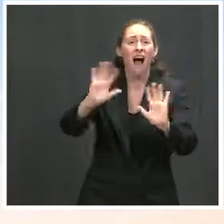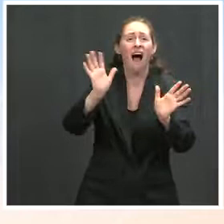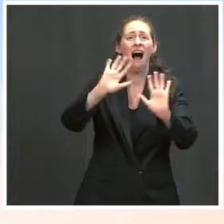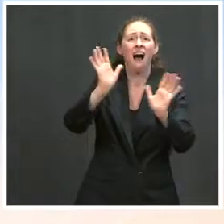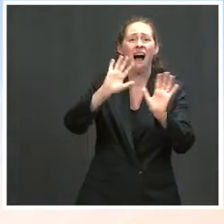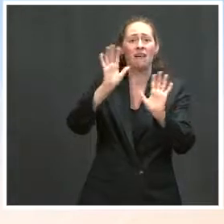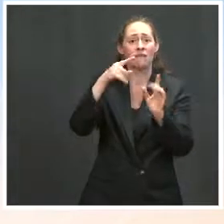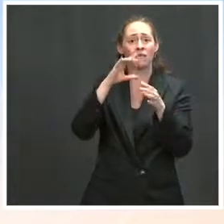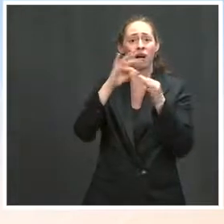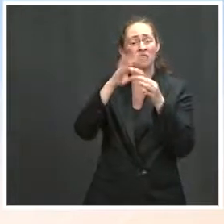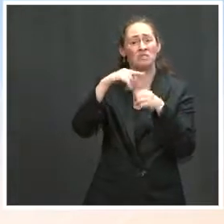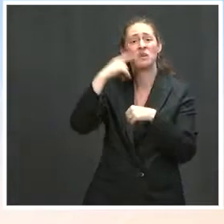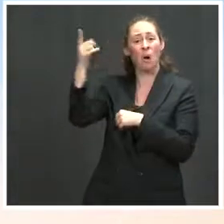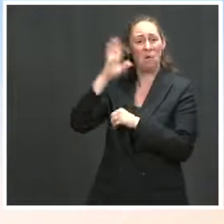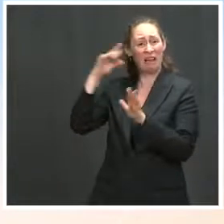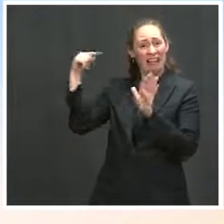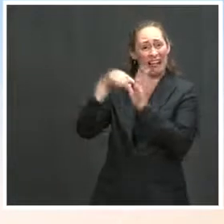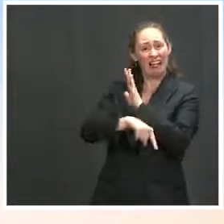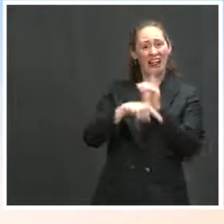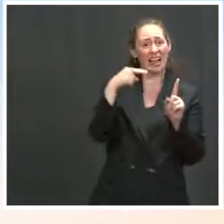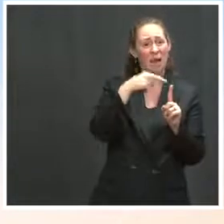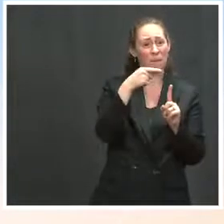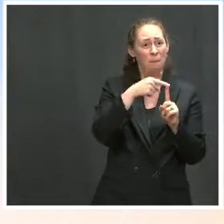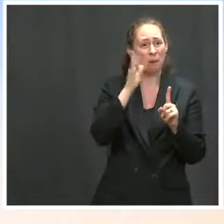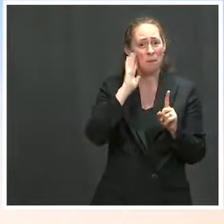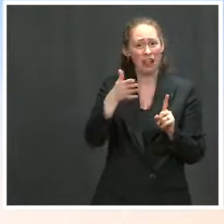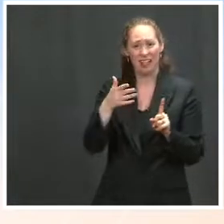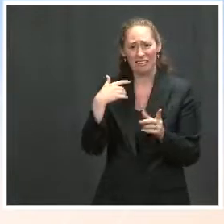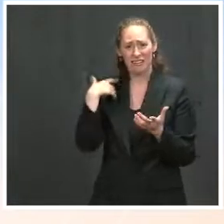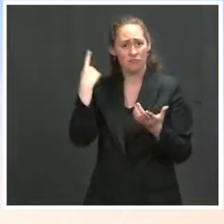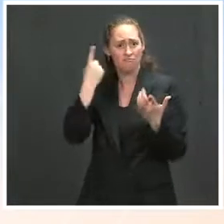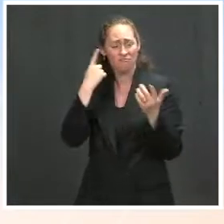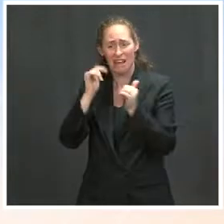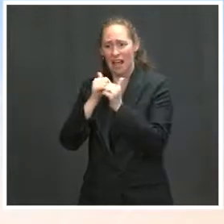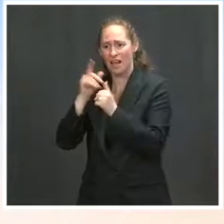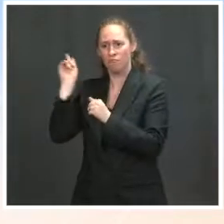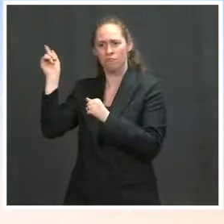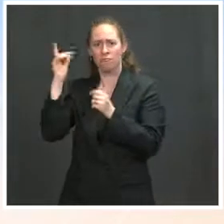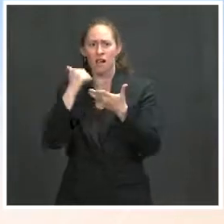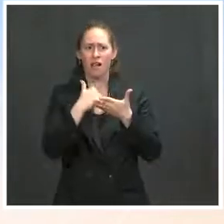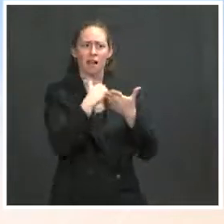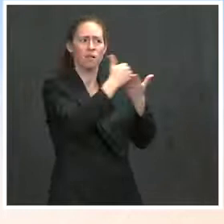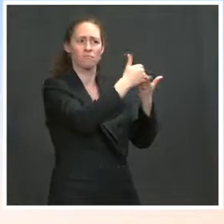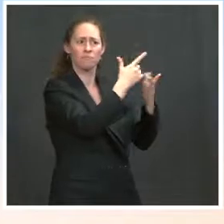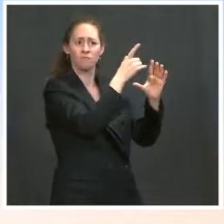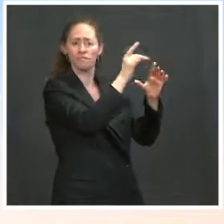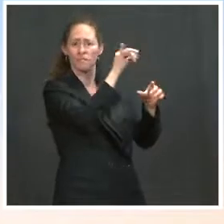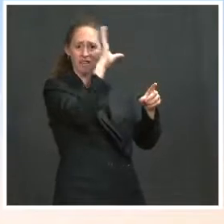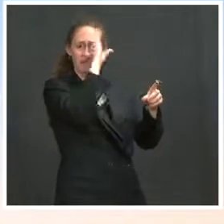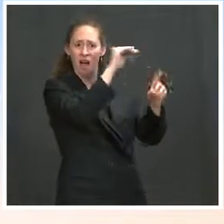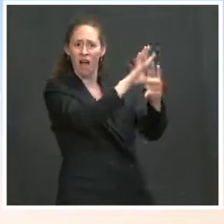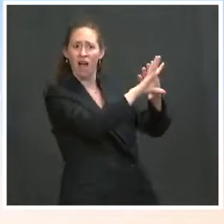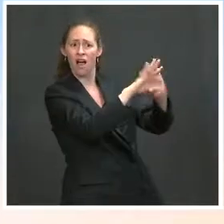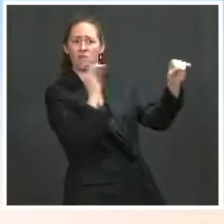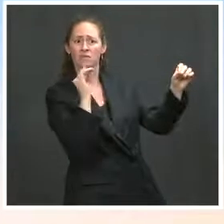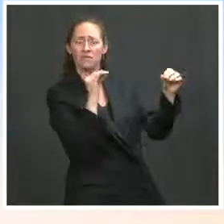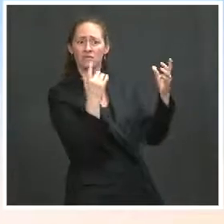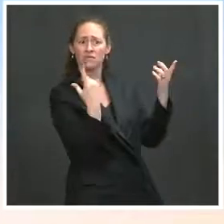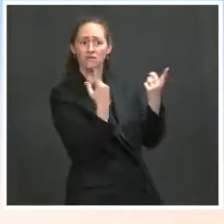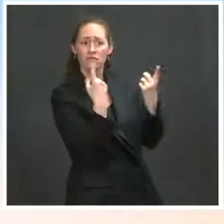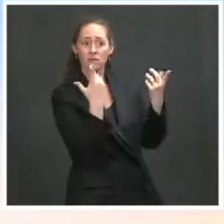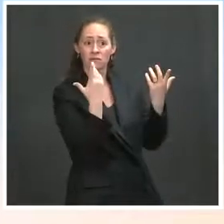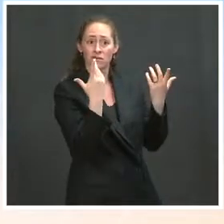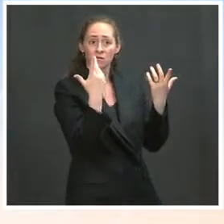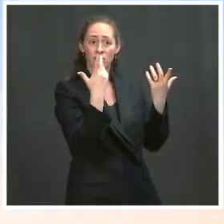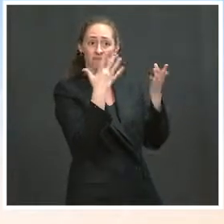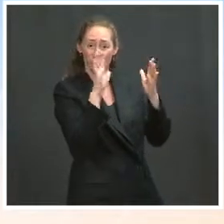secure his release? And has he communicated yet with President Lukashenko? Well, one thing, I don't have a call to read out